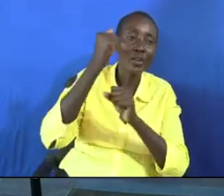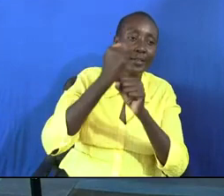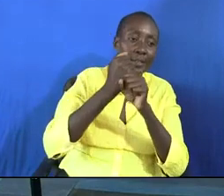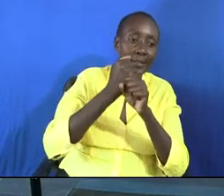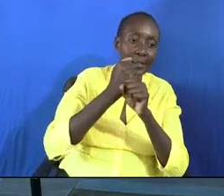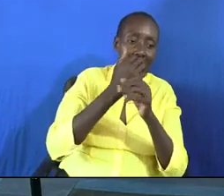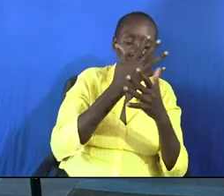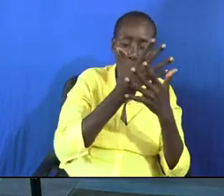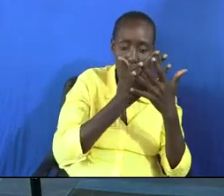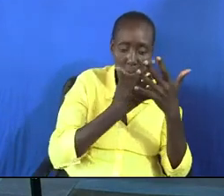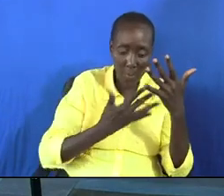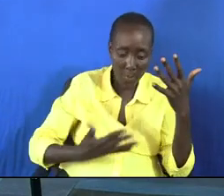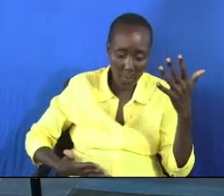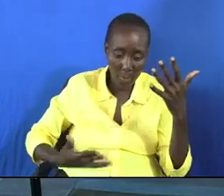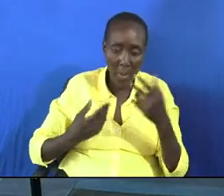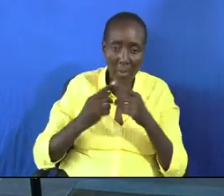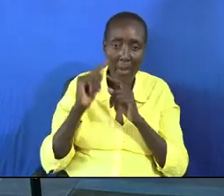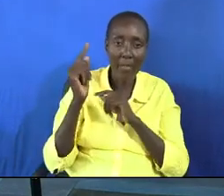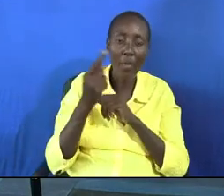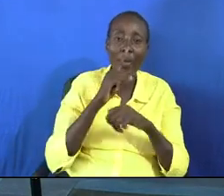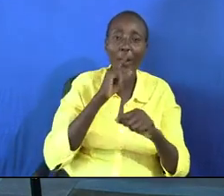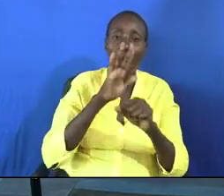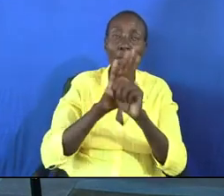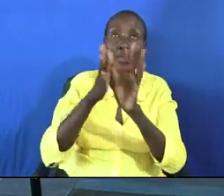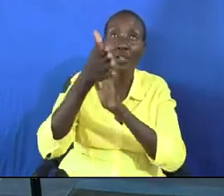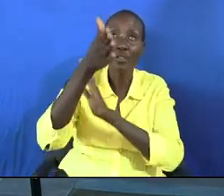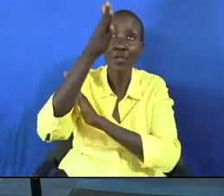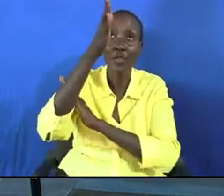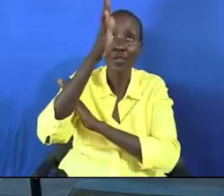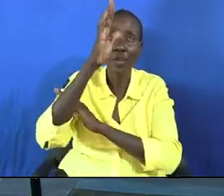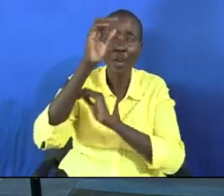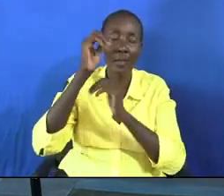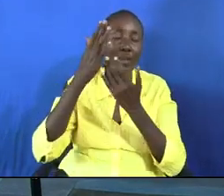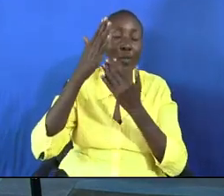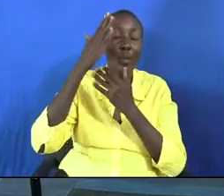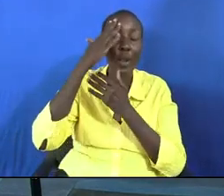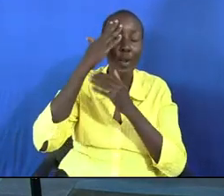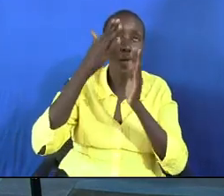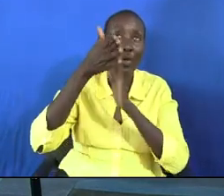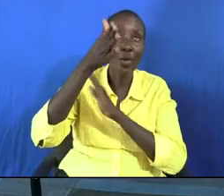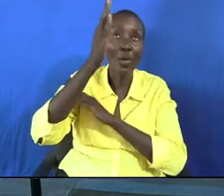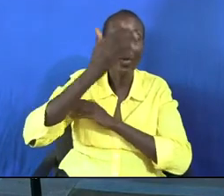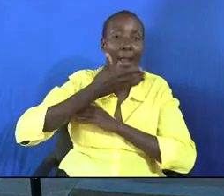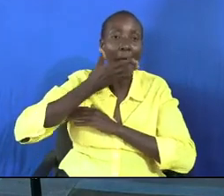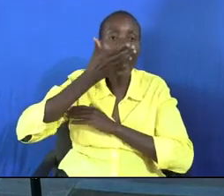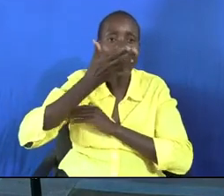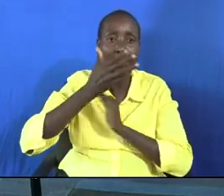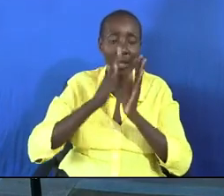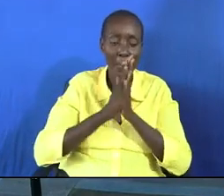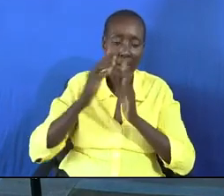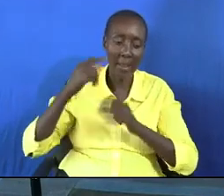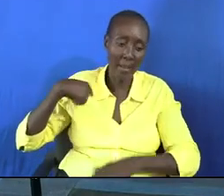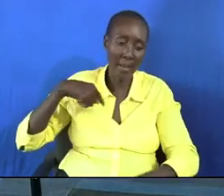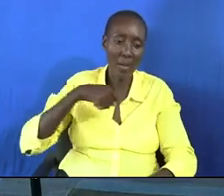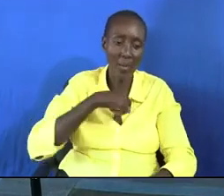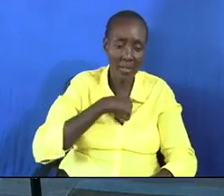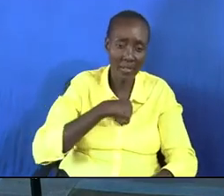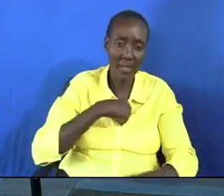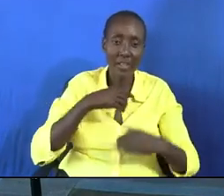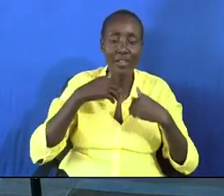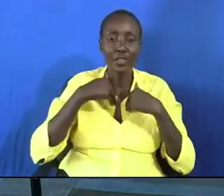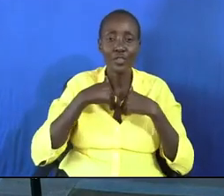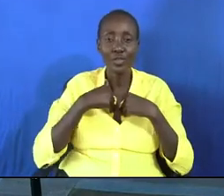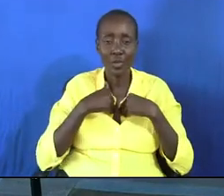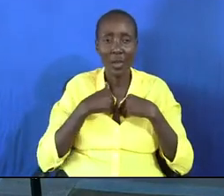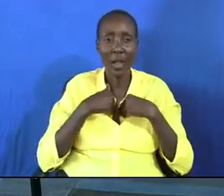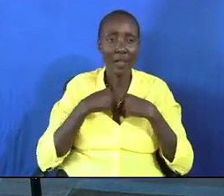this. The only way the promises of God, we can know that God has answered our prayers, is to have